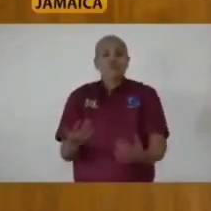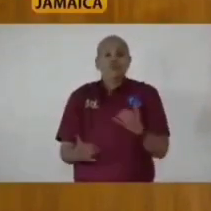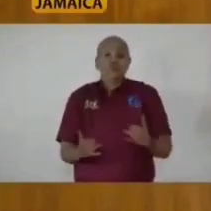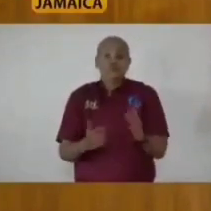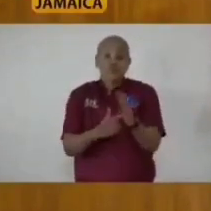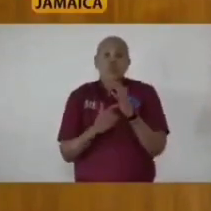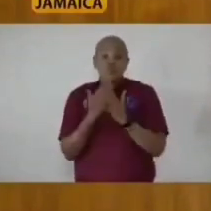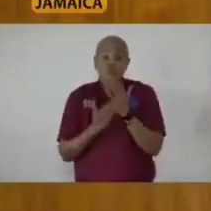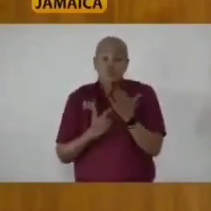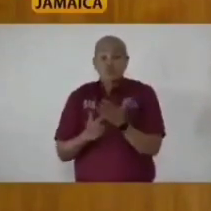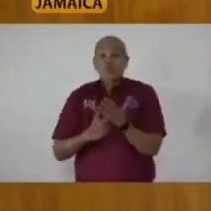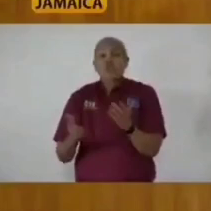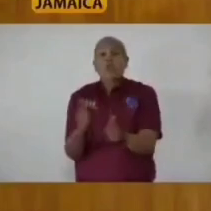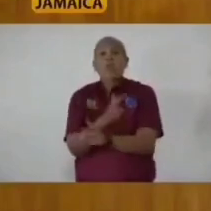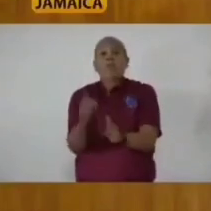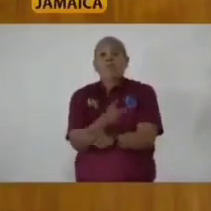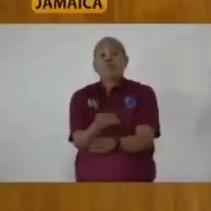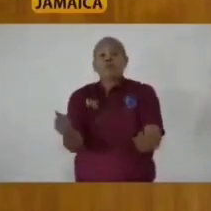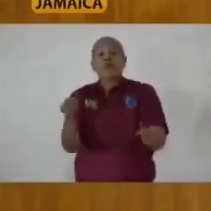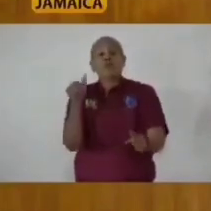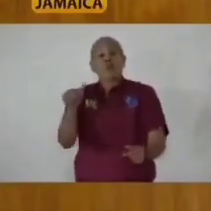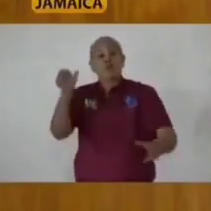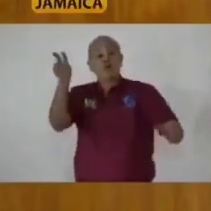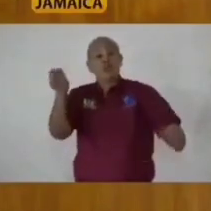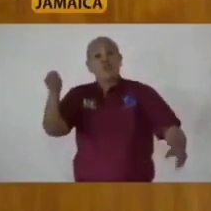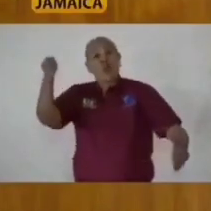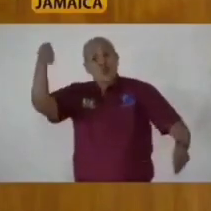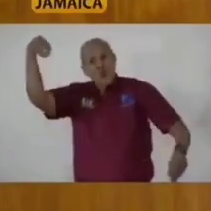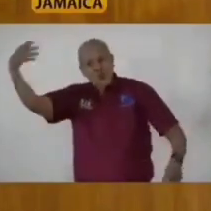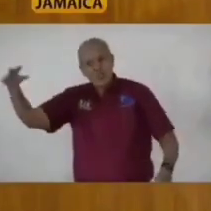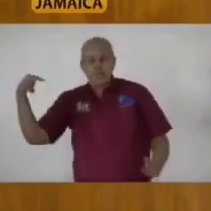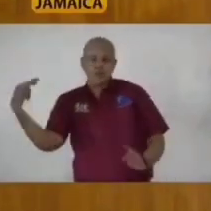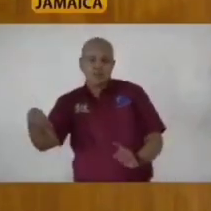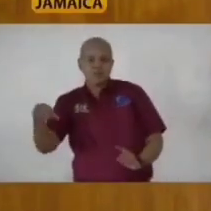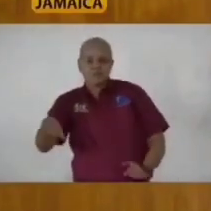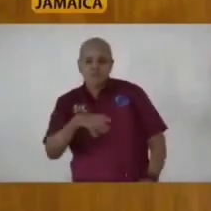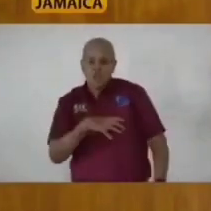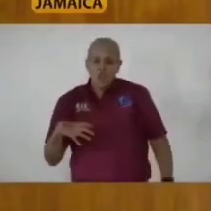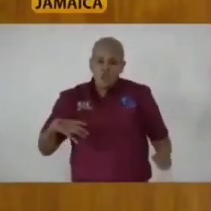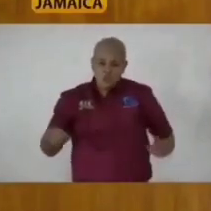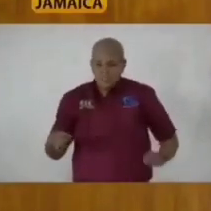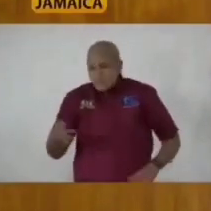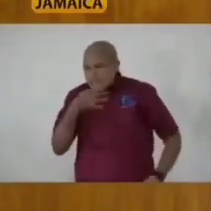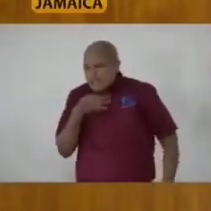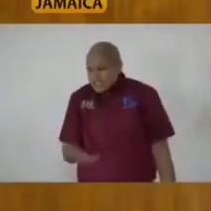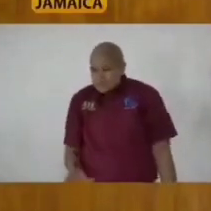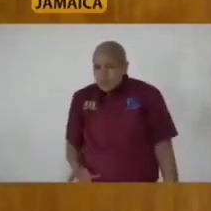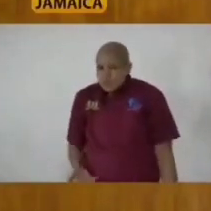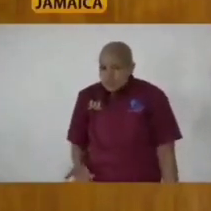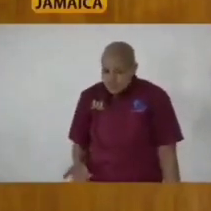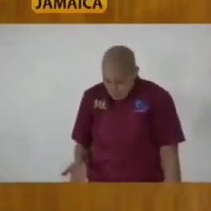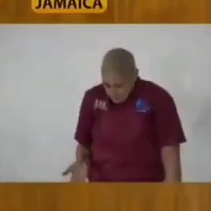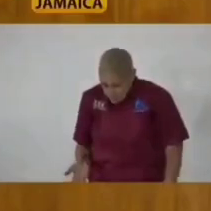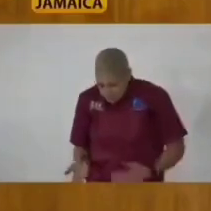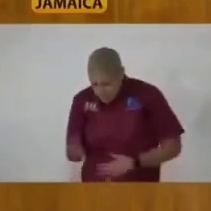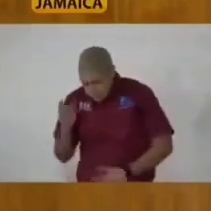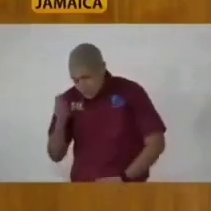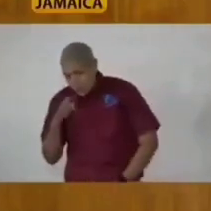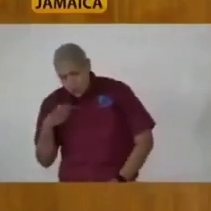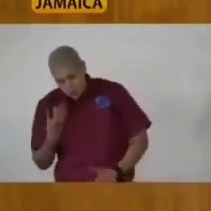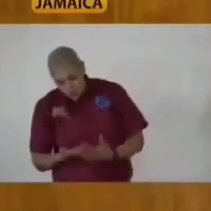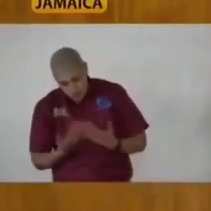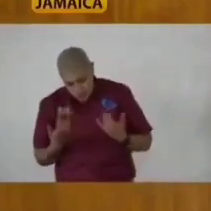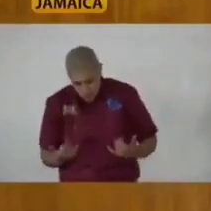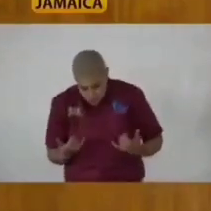require some discussion to resolve those issues outside of the context of this committee of experts. So that is where we are